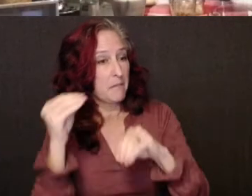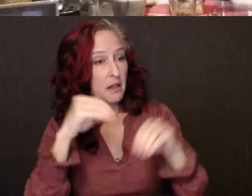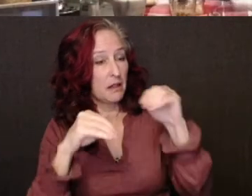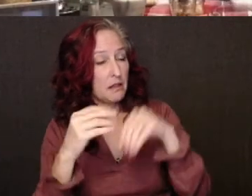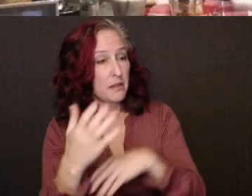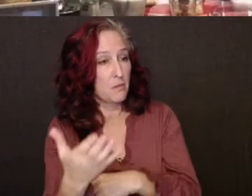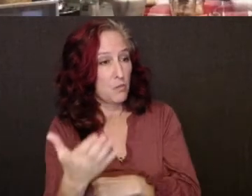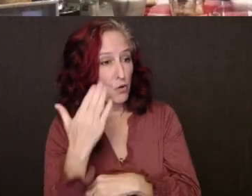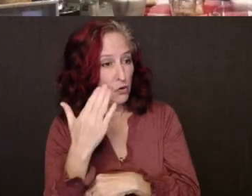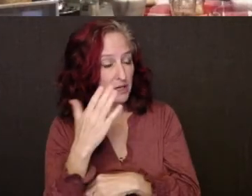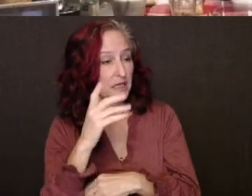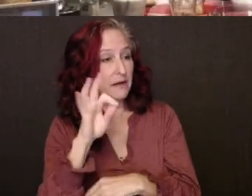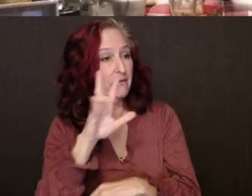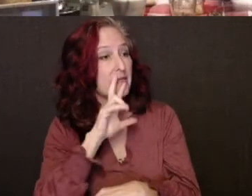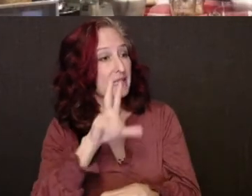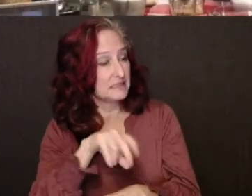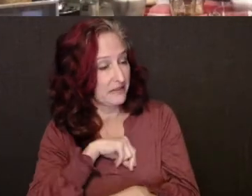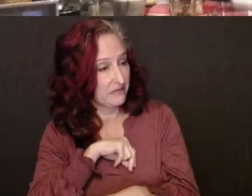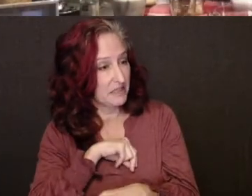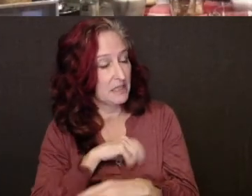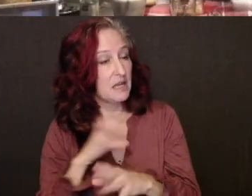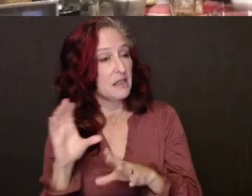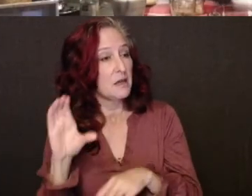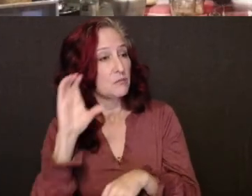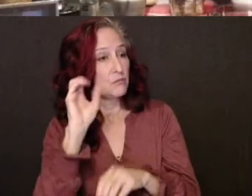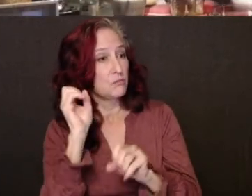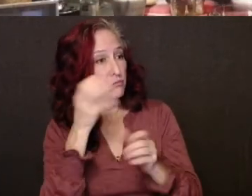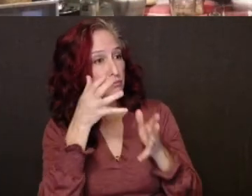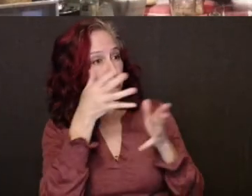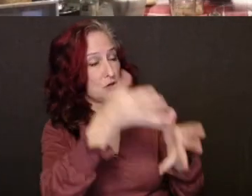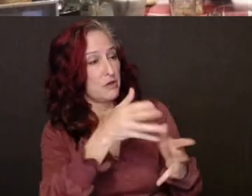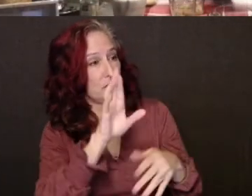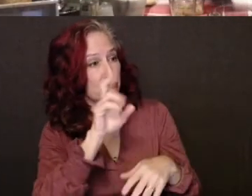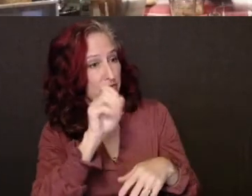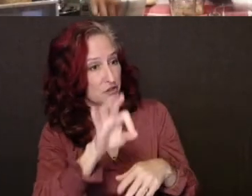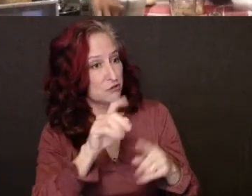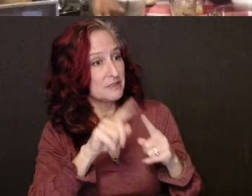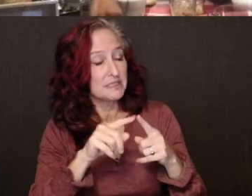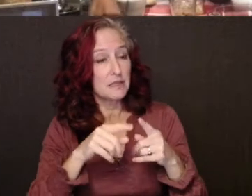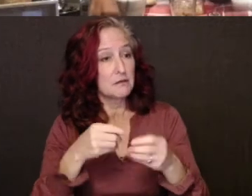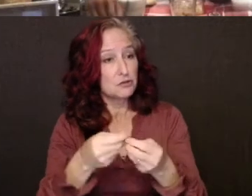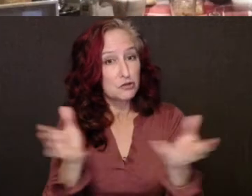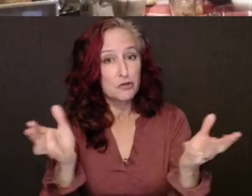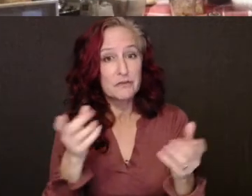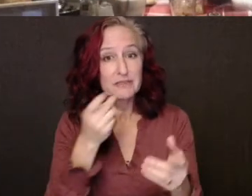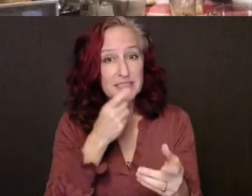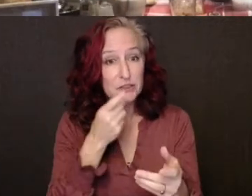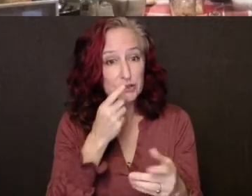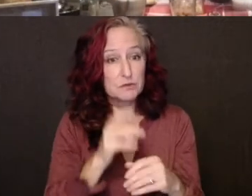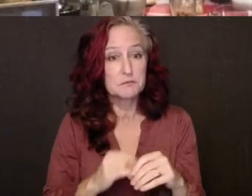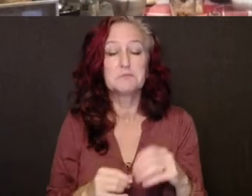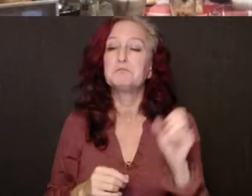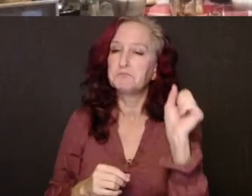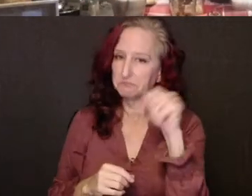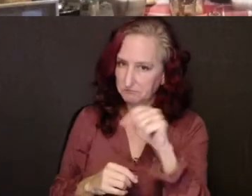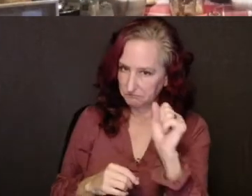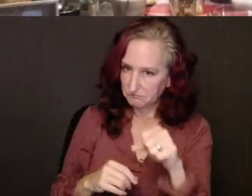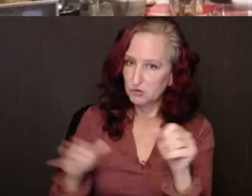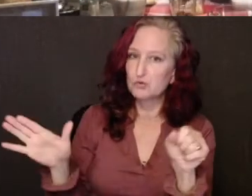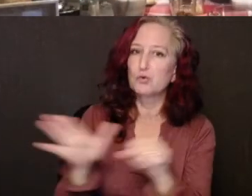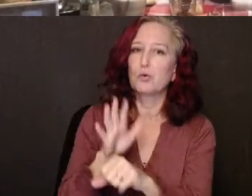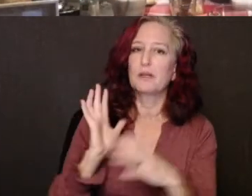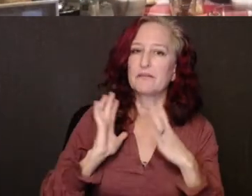Yeah. So I did a layer of kheer and now I'm doing a layer of the cookies. So I'm just like crumbling up the cookies in no particular